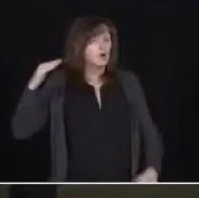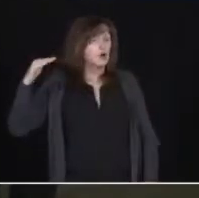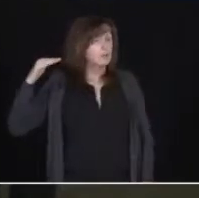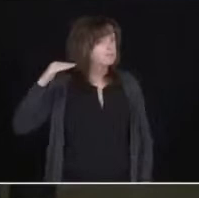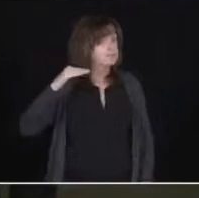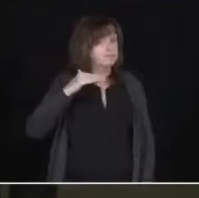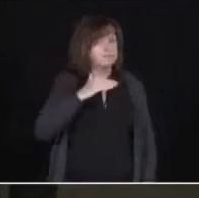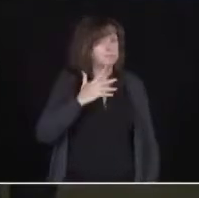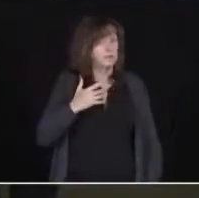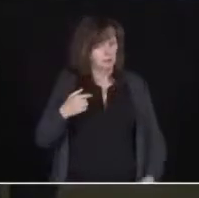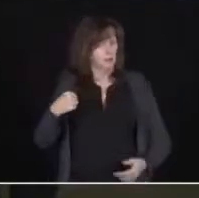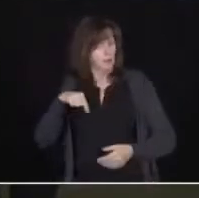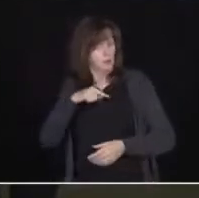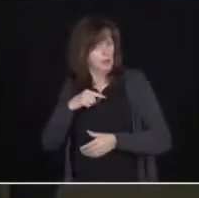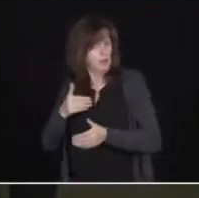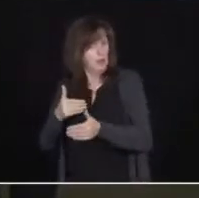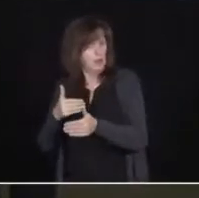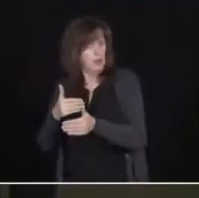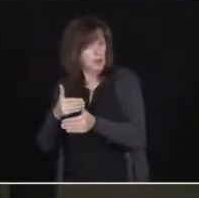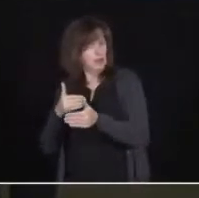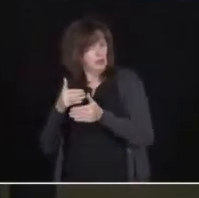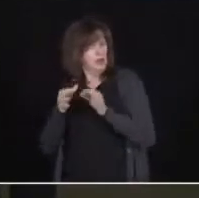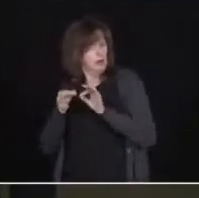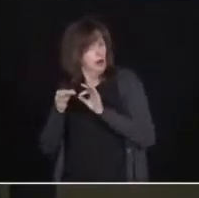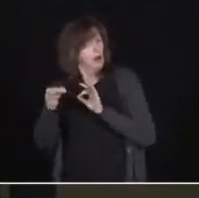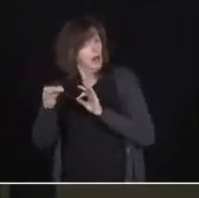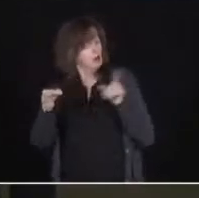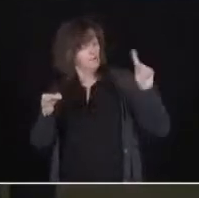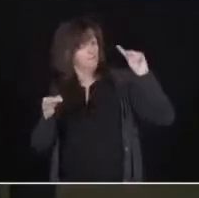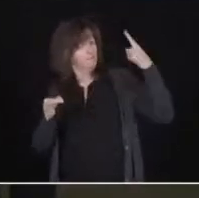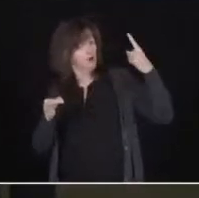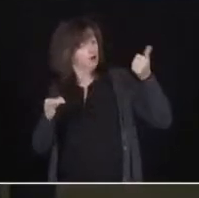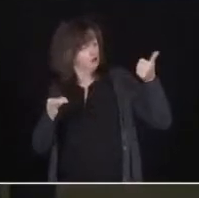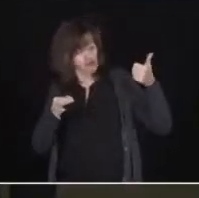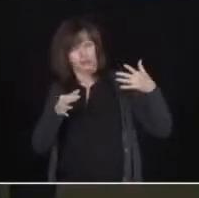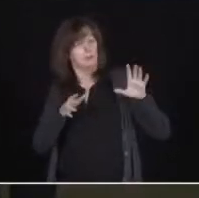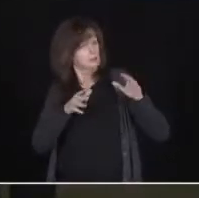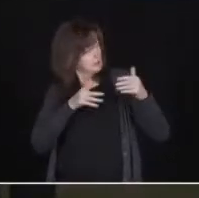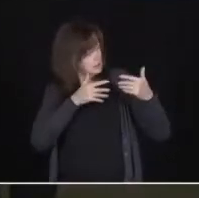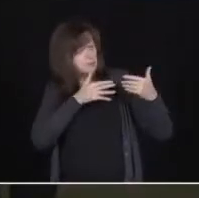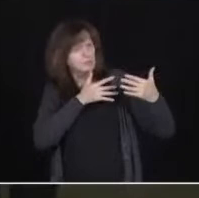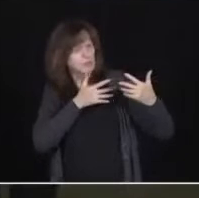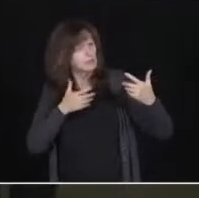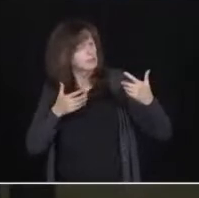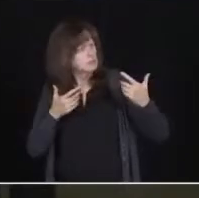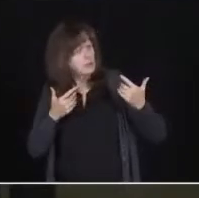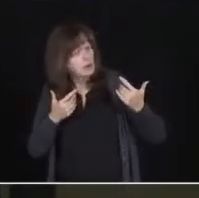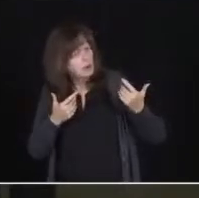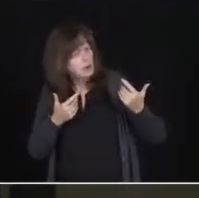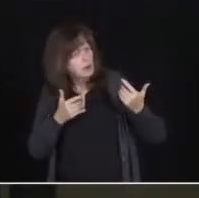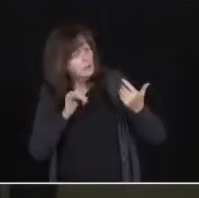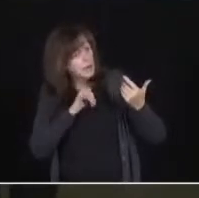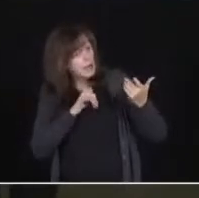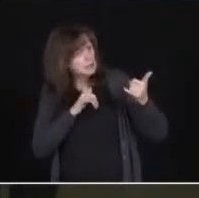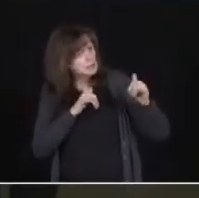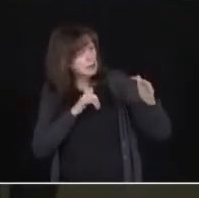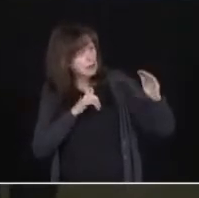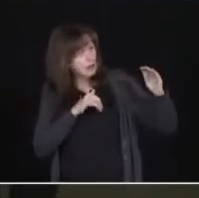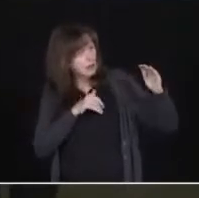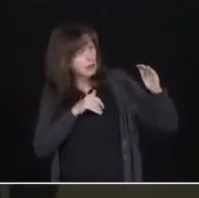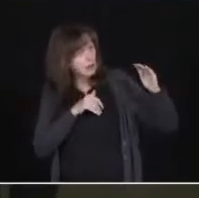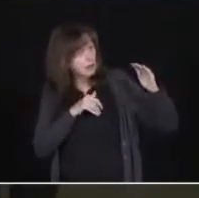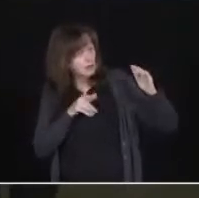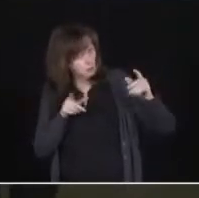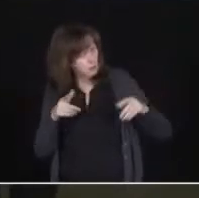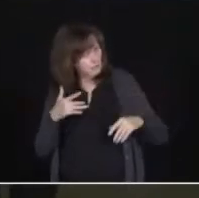still a few more weeks to go. Are you seeing enough that there's light at the end of the tunnel